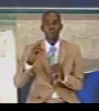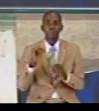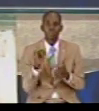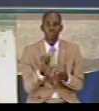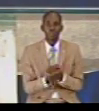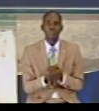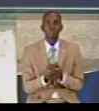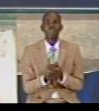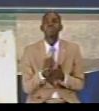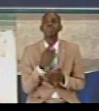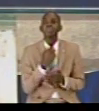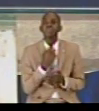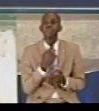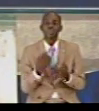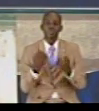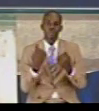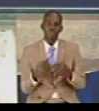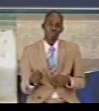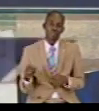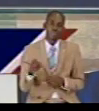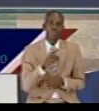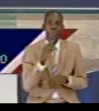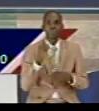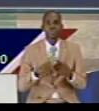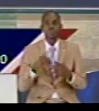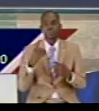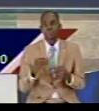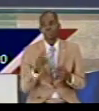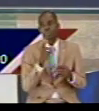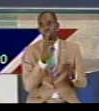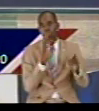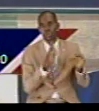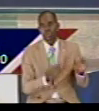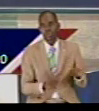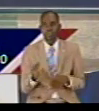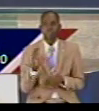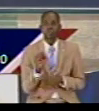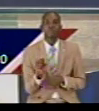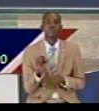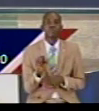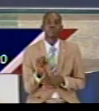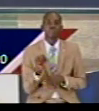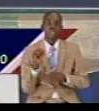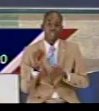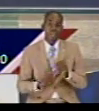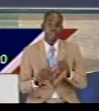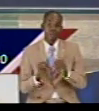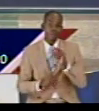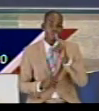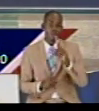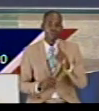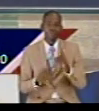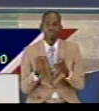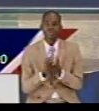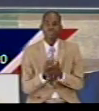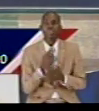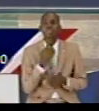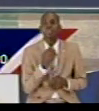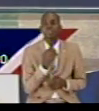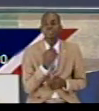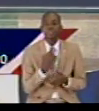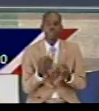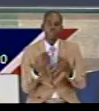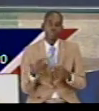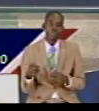come ye to the waters. In the plural. Everyone that thirsteth, come